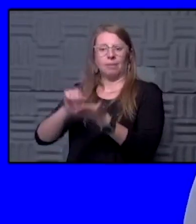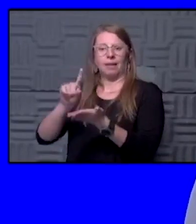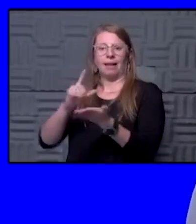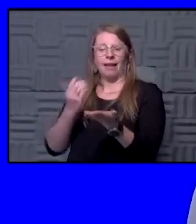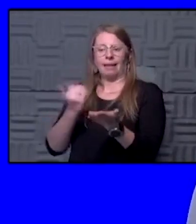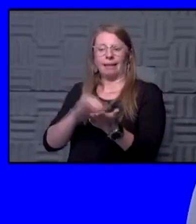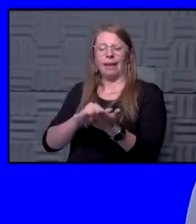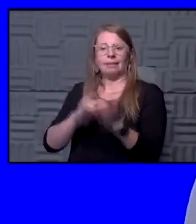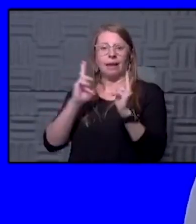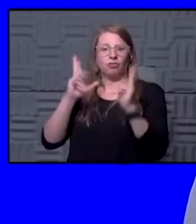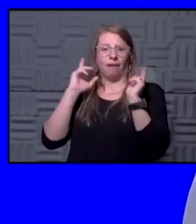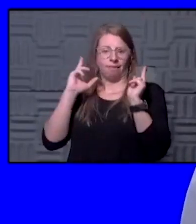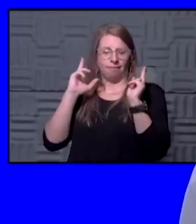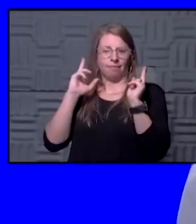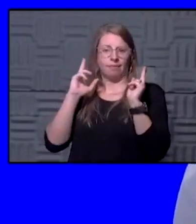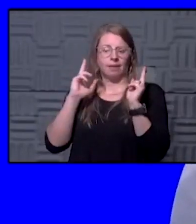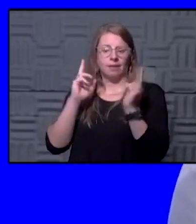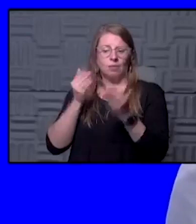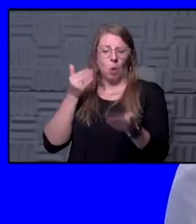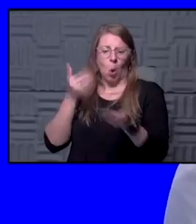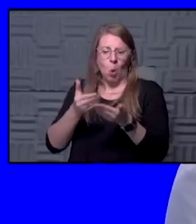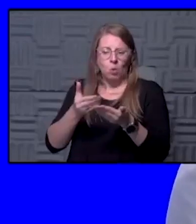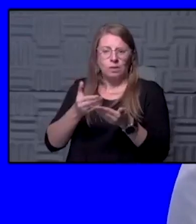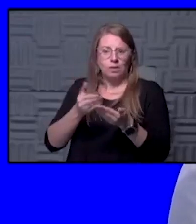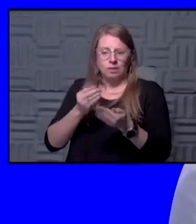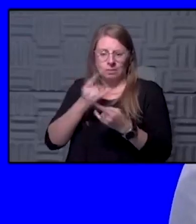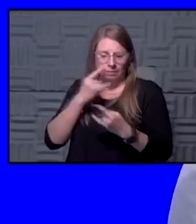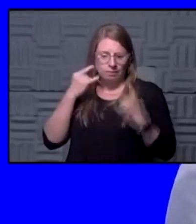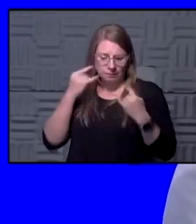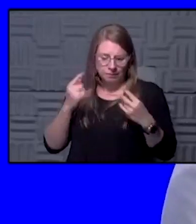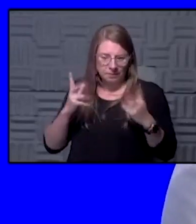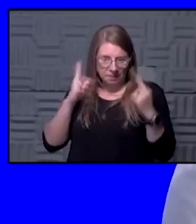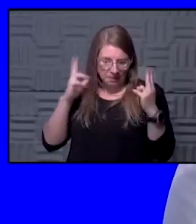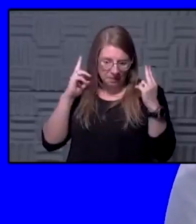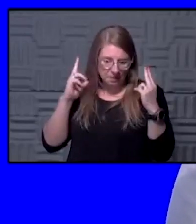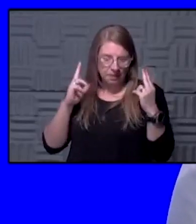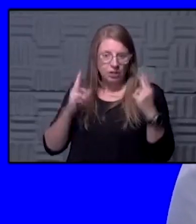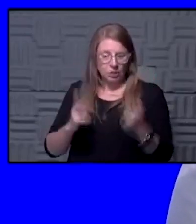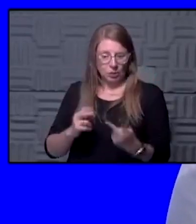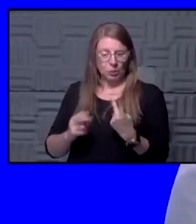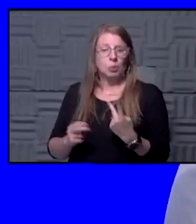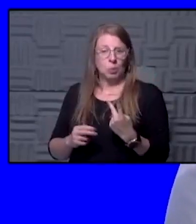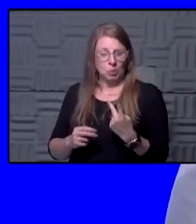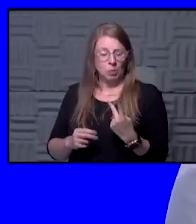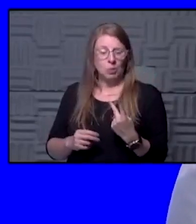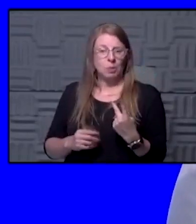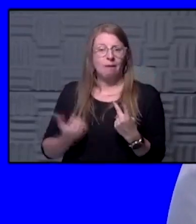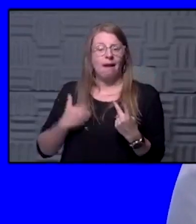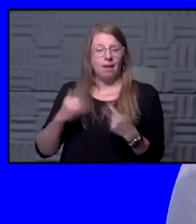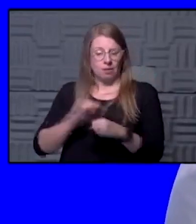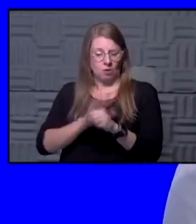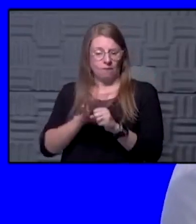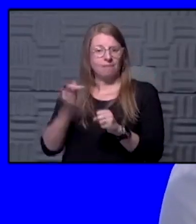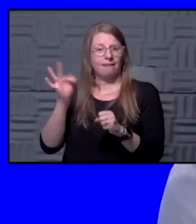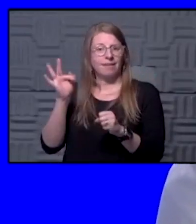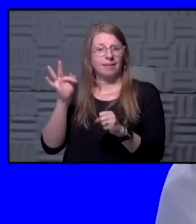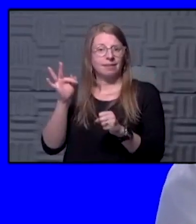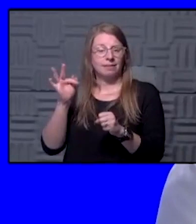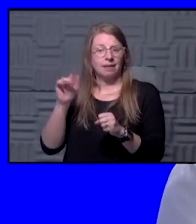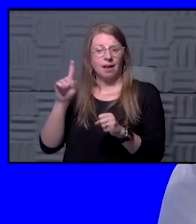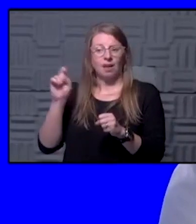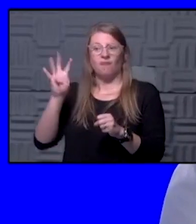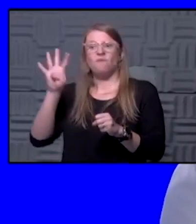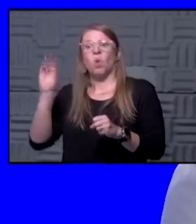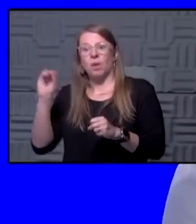back to the hairstylists who were close in proximity to their clients. 2 of them had COVID-19. The